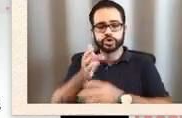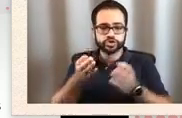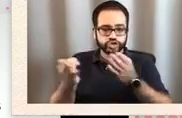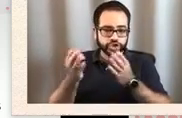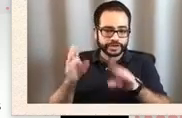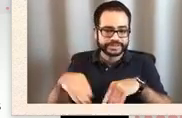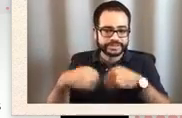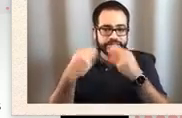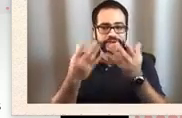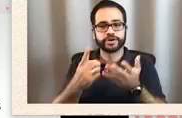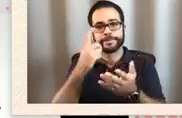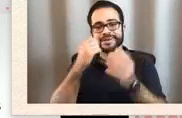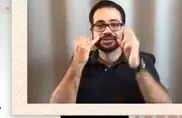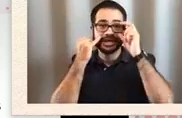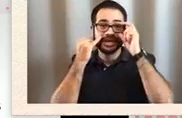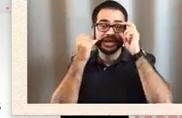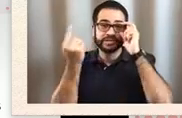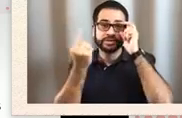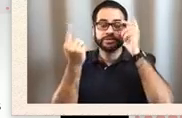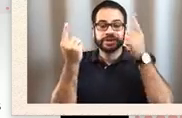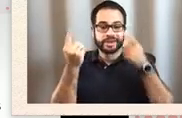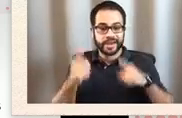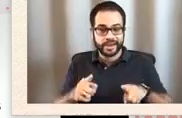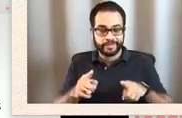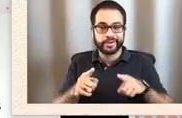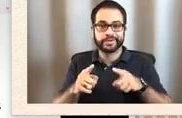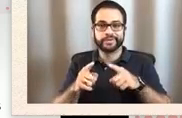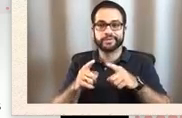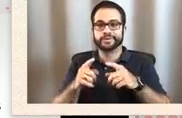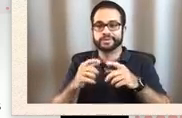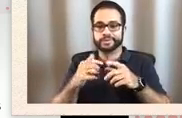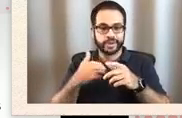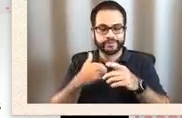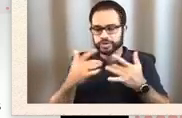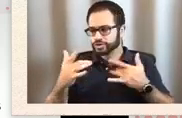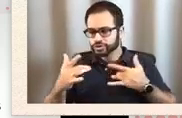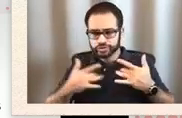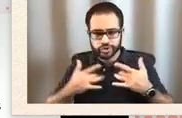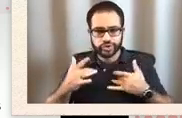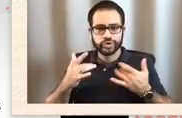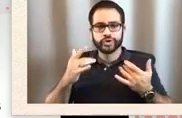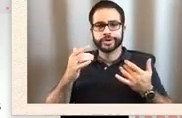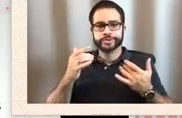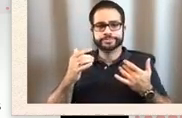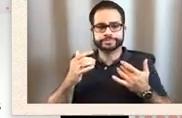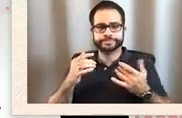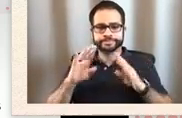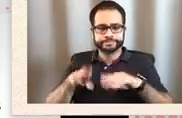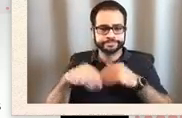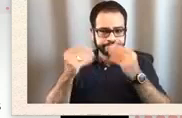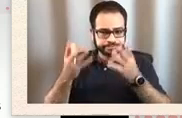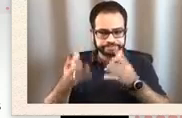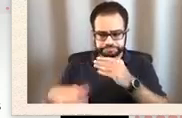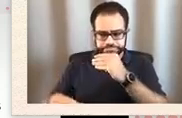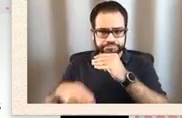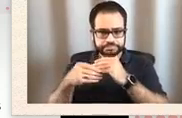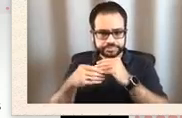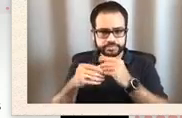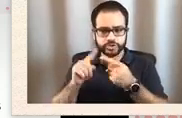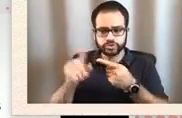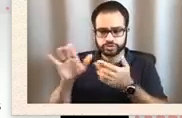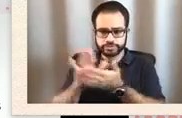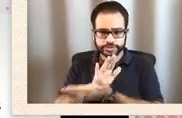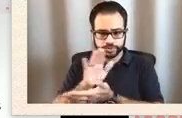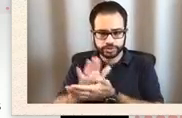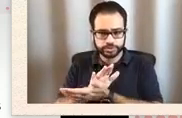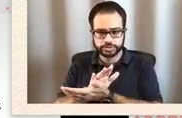something that happened during that service delivery, there was a concern that the provider added in their documentation,